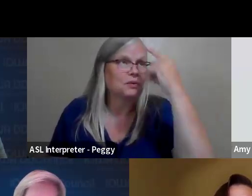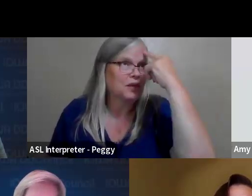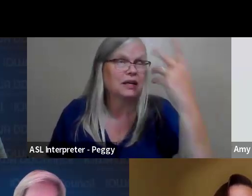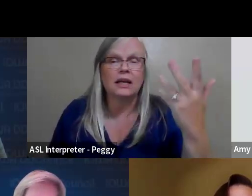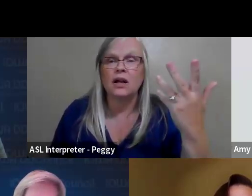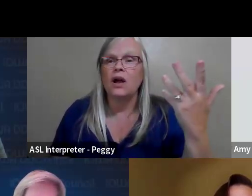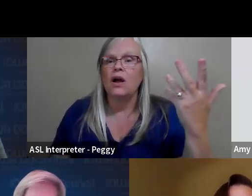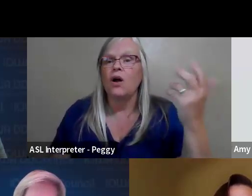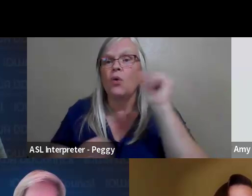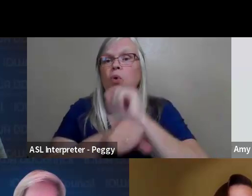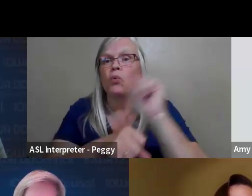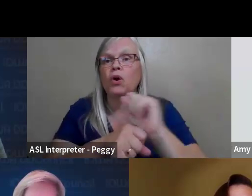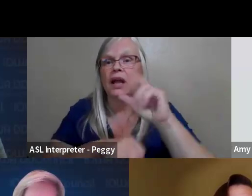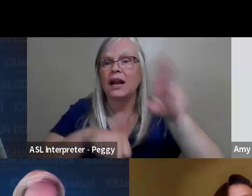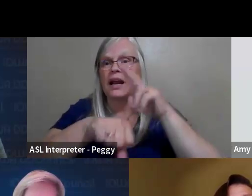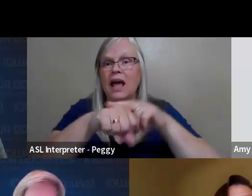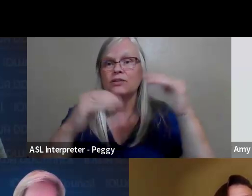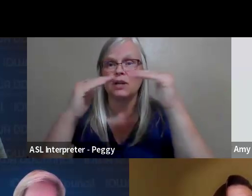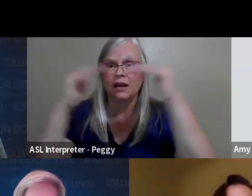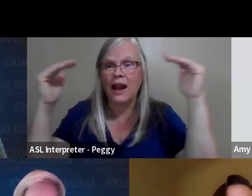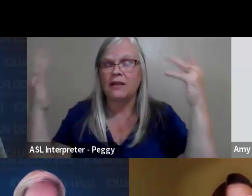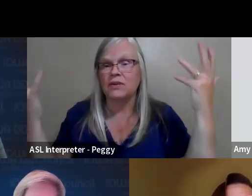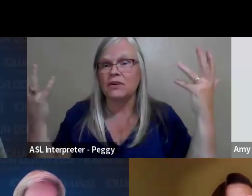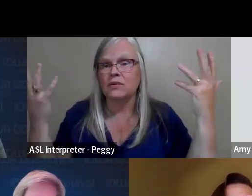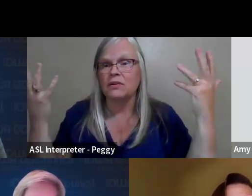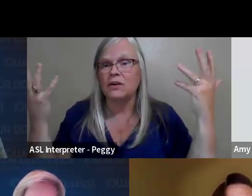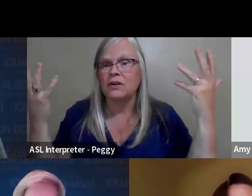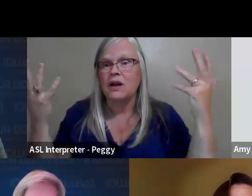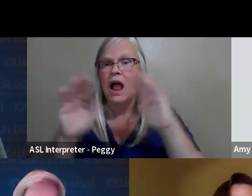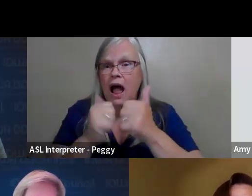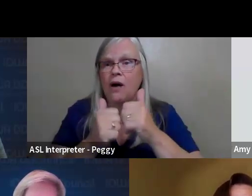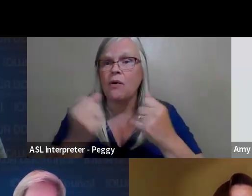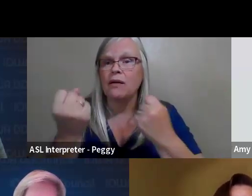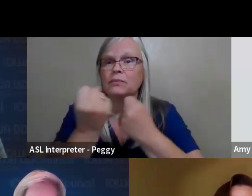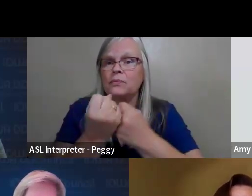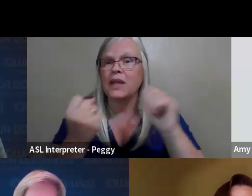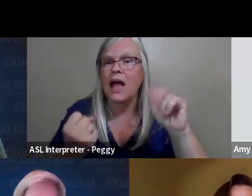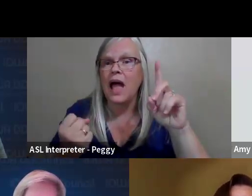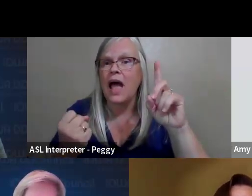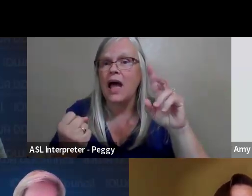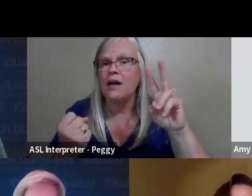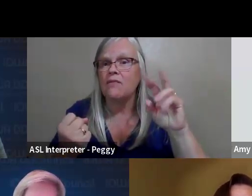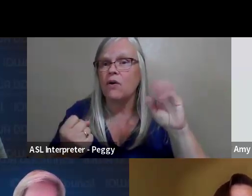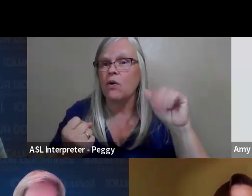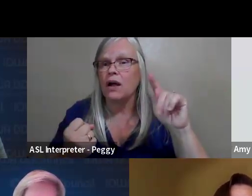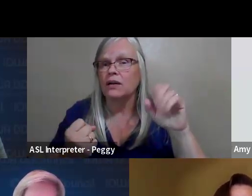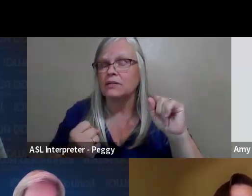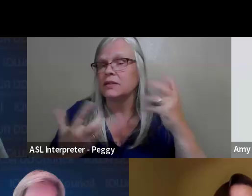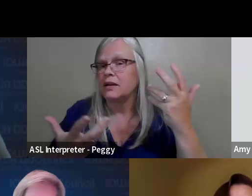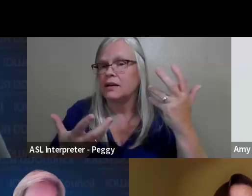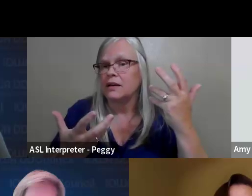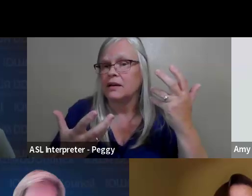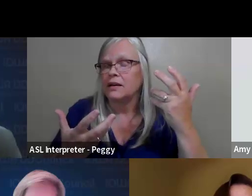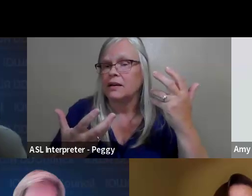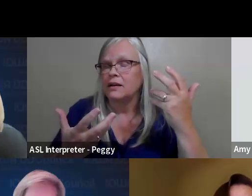we are working at the national level to try to see a path forward, to try to see a way for advocates to make a path